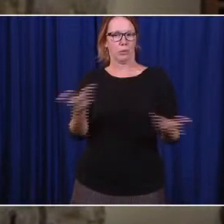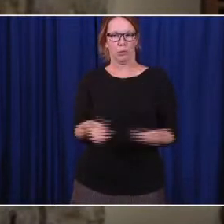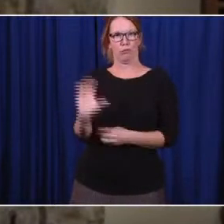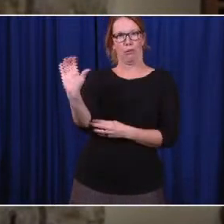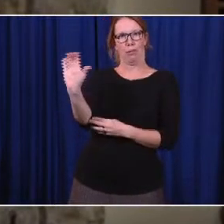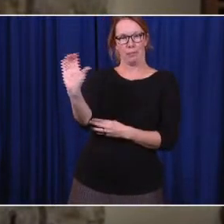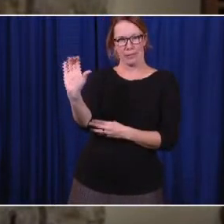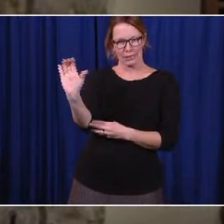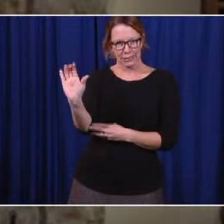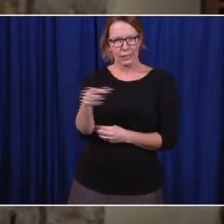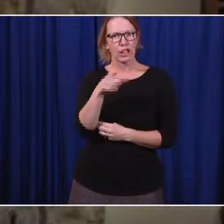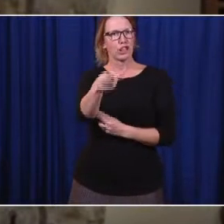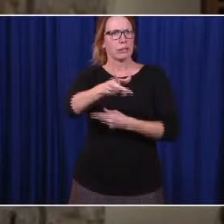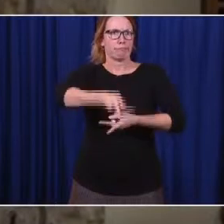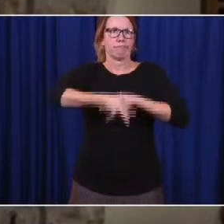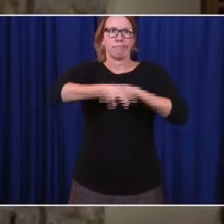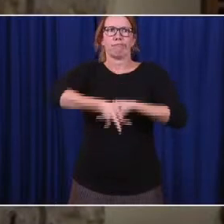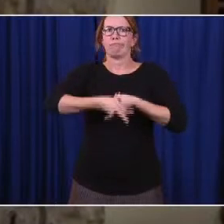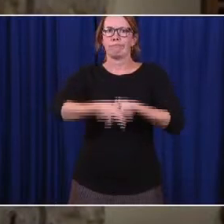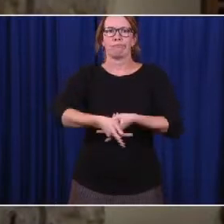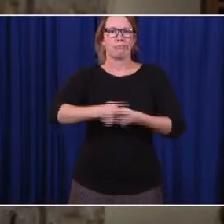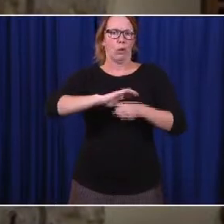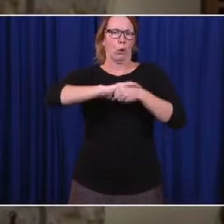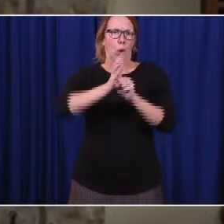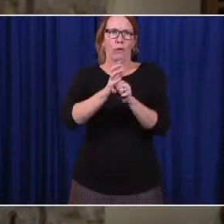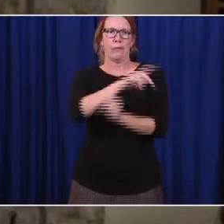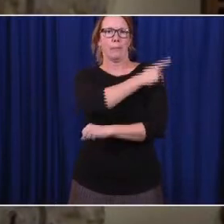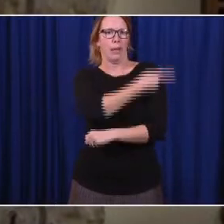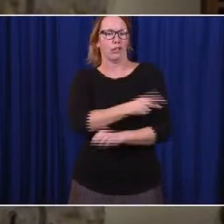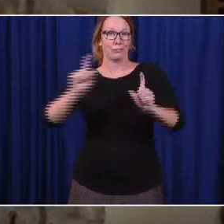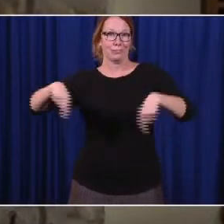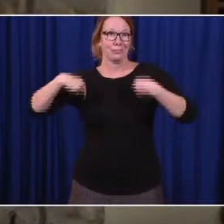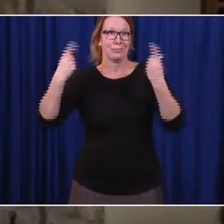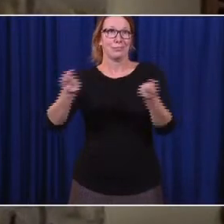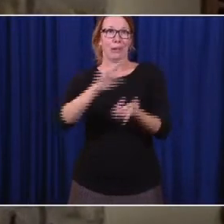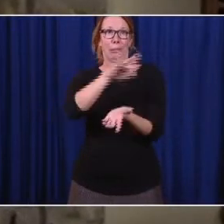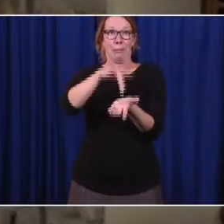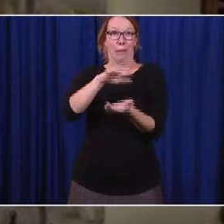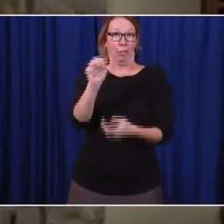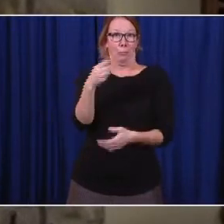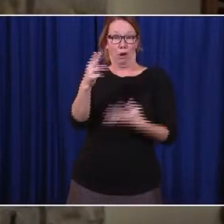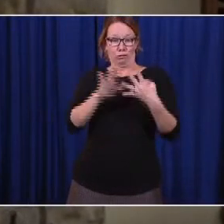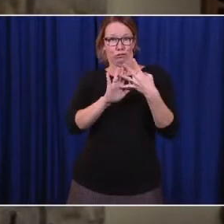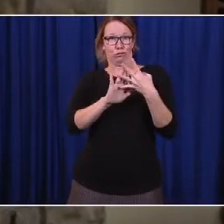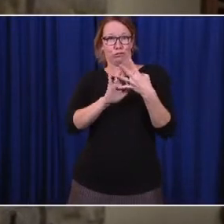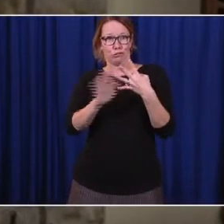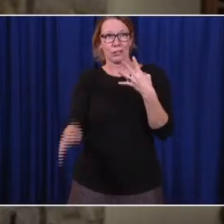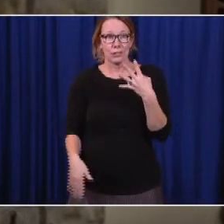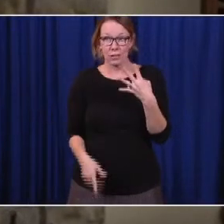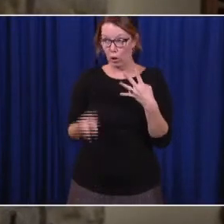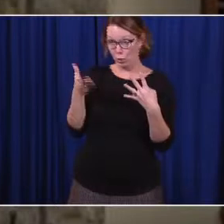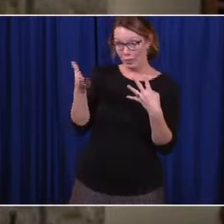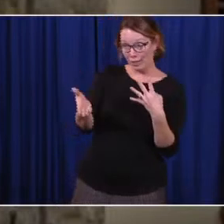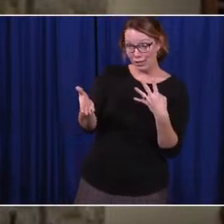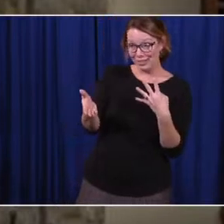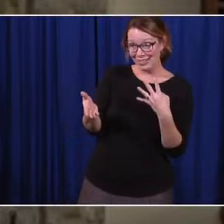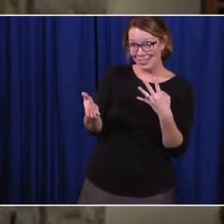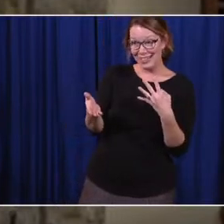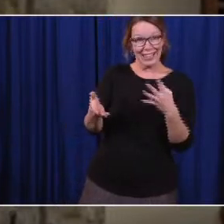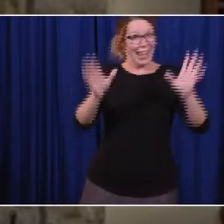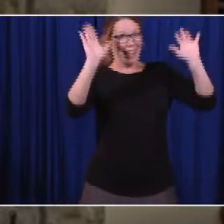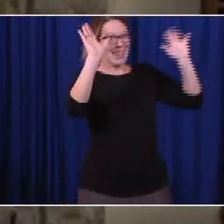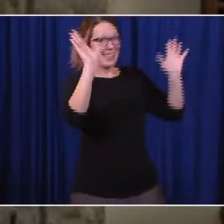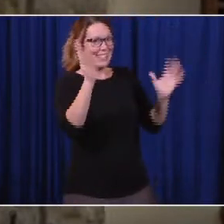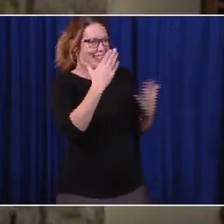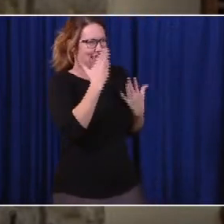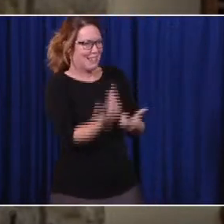unit has cared for COVID patients since mid-March. Dara, are you on there? Hey, thank you for joining